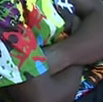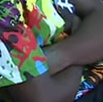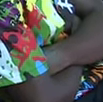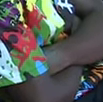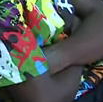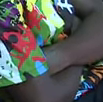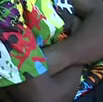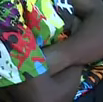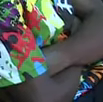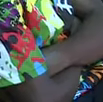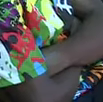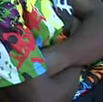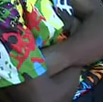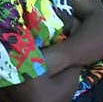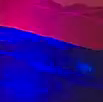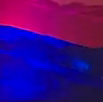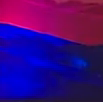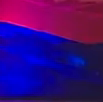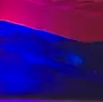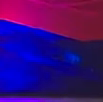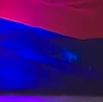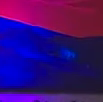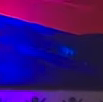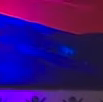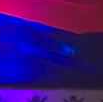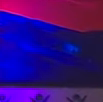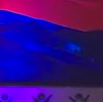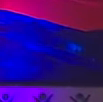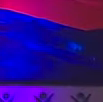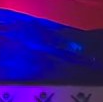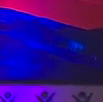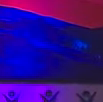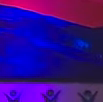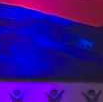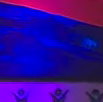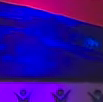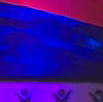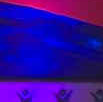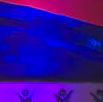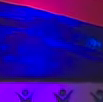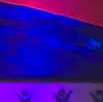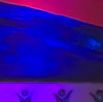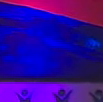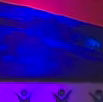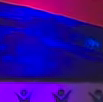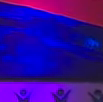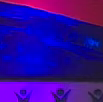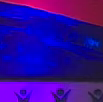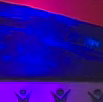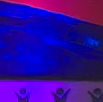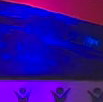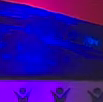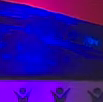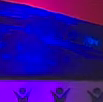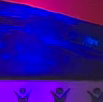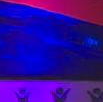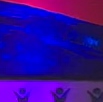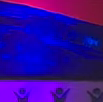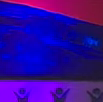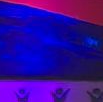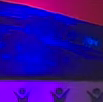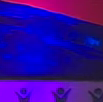Good evening and welcome to our program, Hope for Africa. Hope for today,